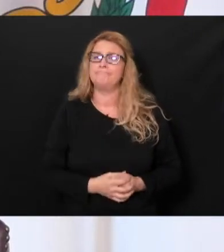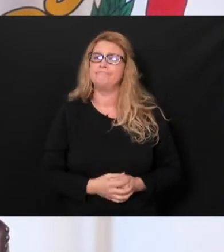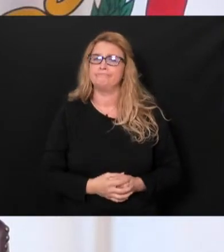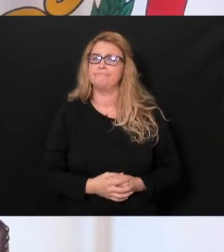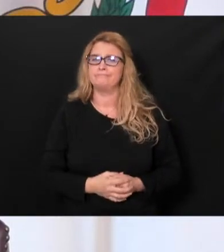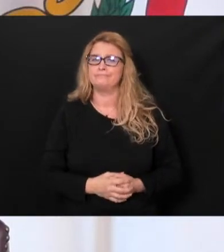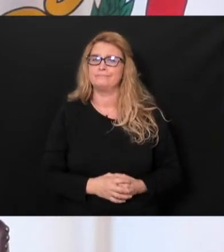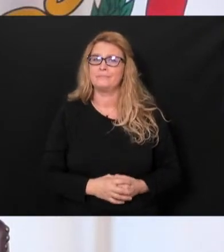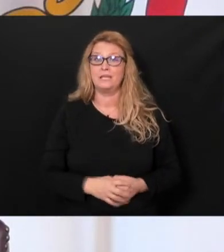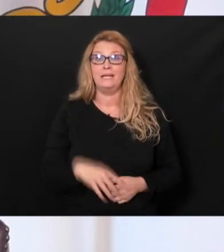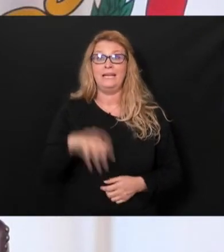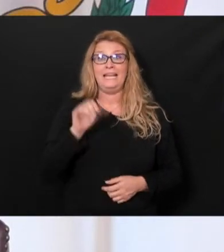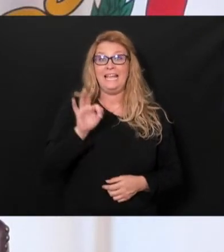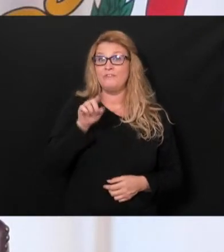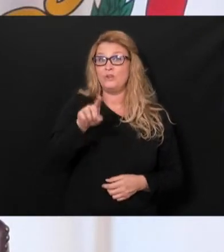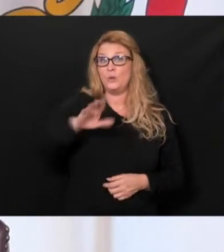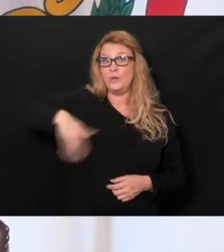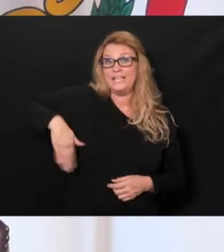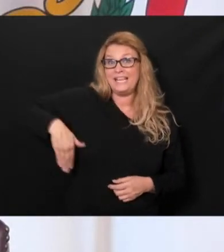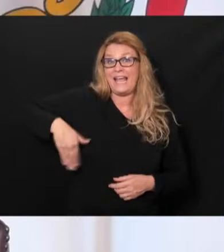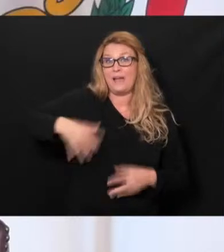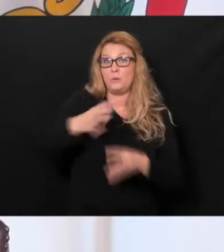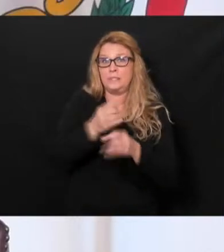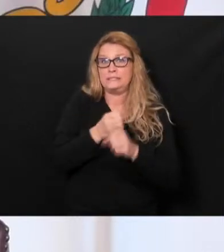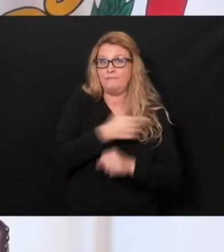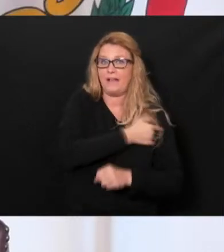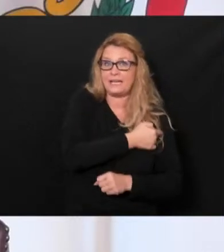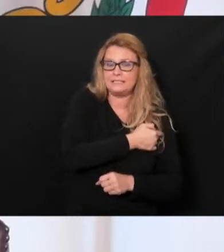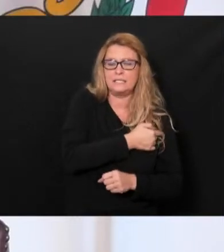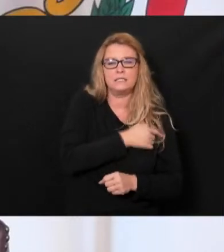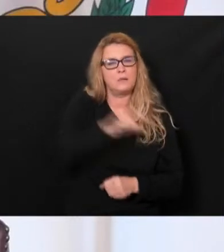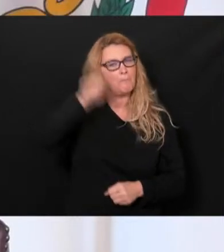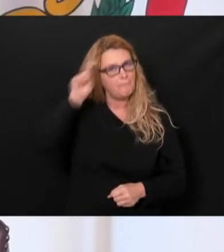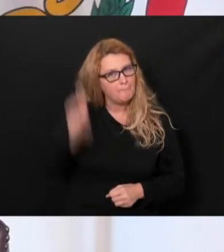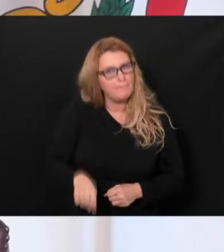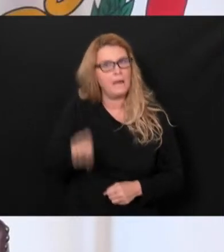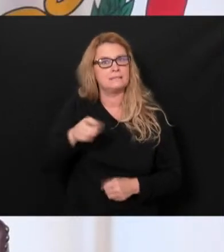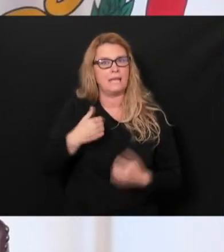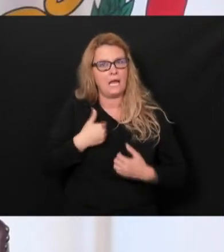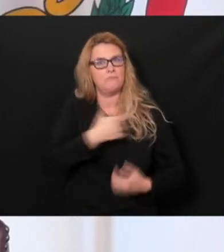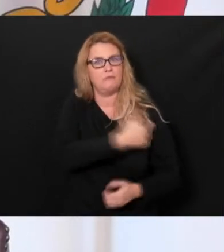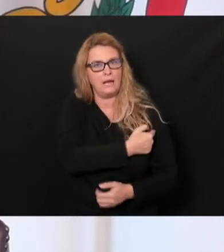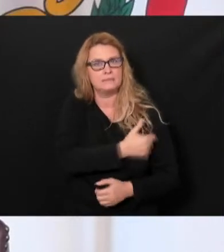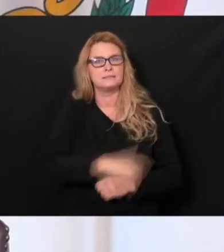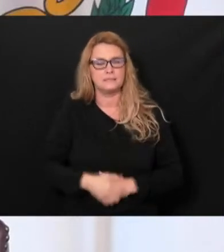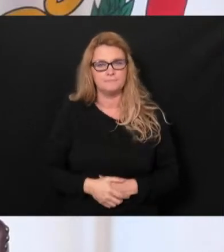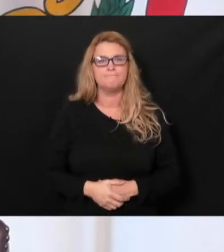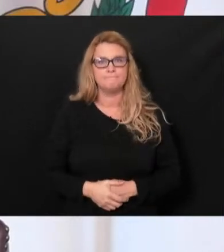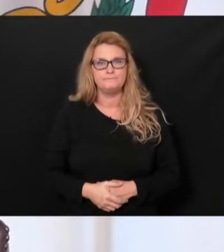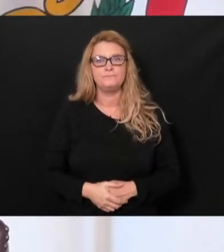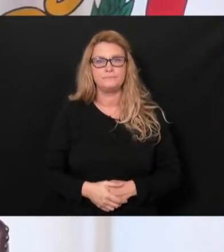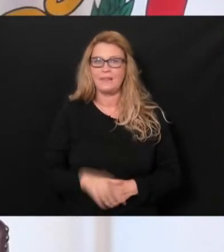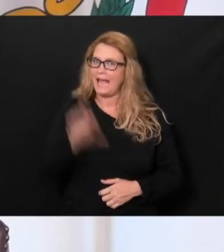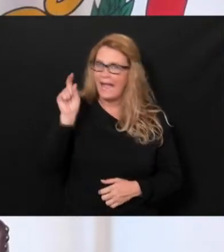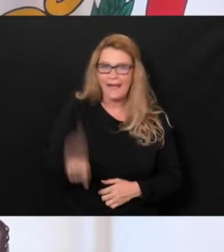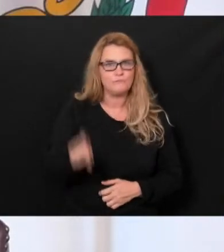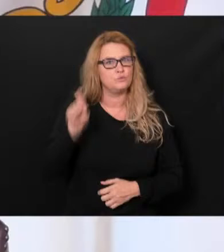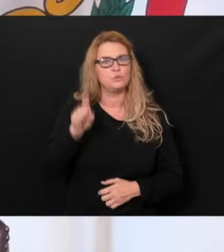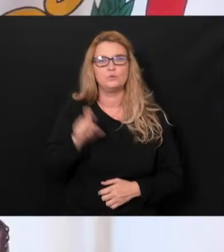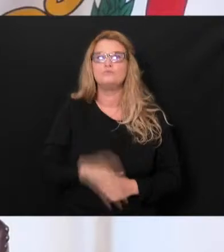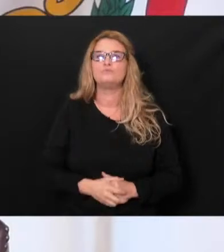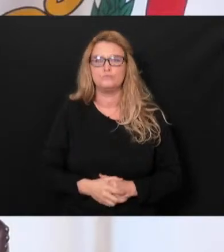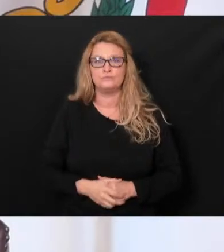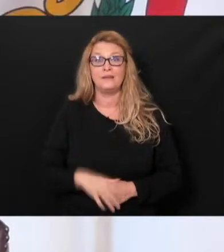If you haven't gotten your vaccine, you've got to do it. That's all there is to it. You have to do it. If